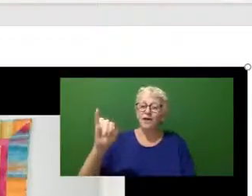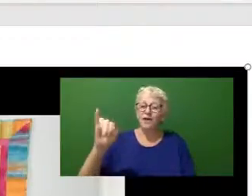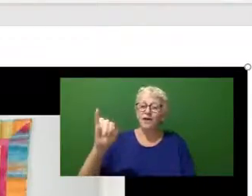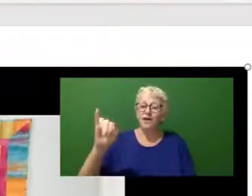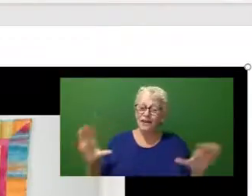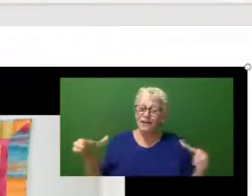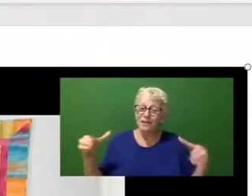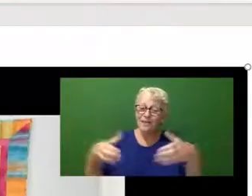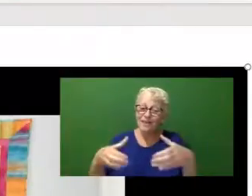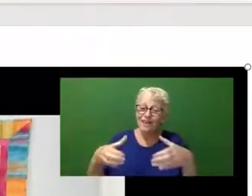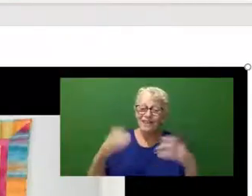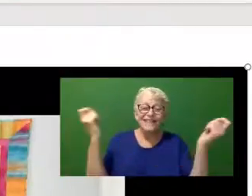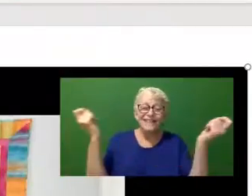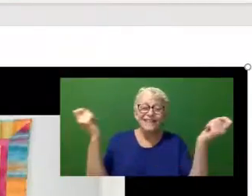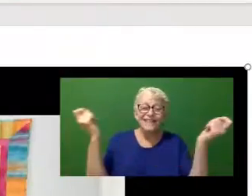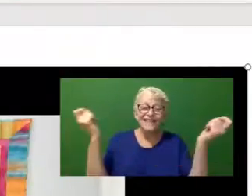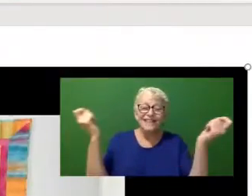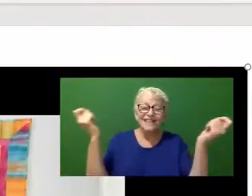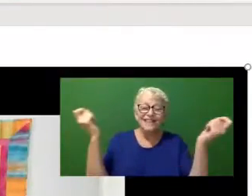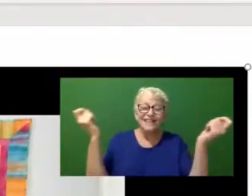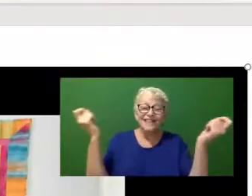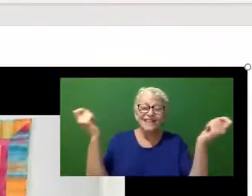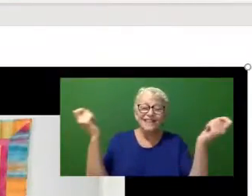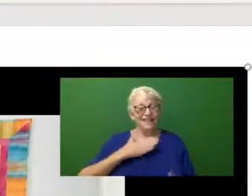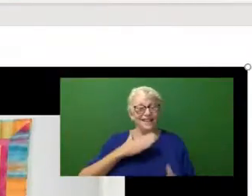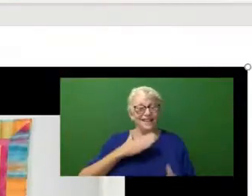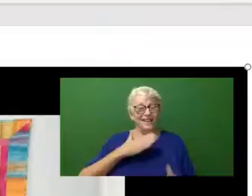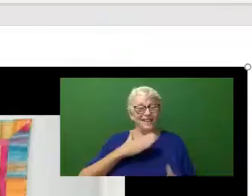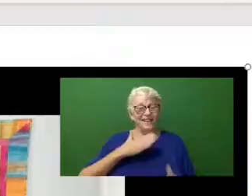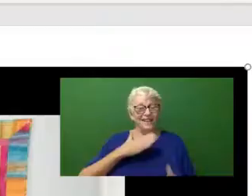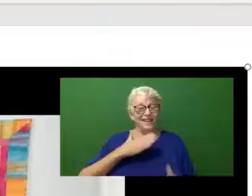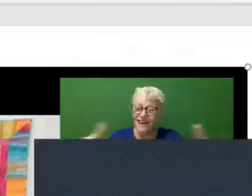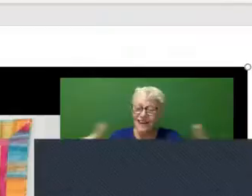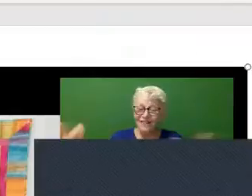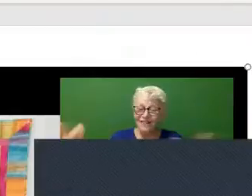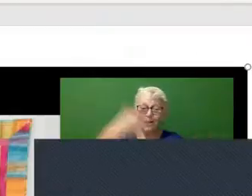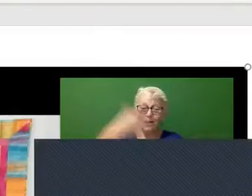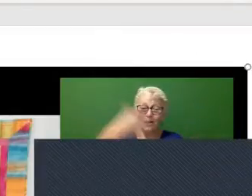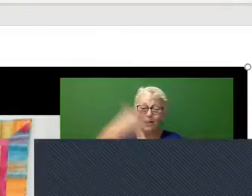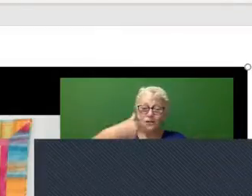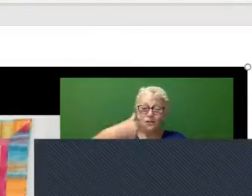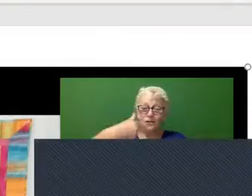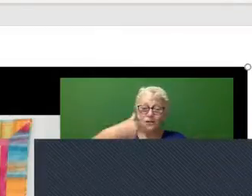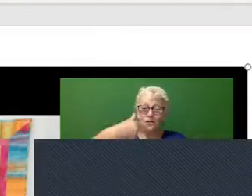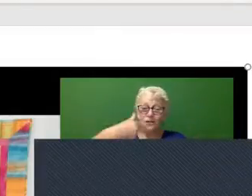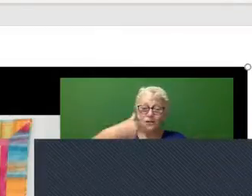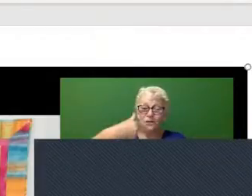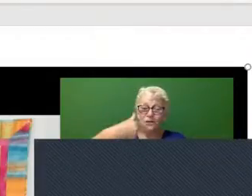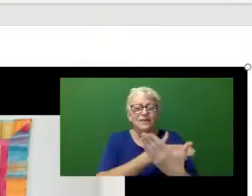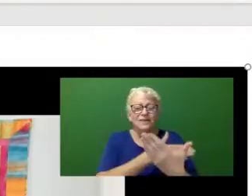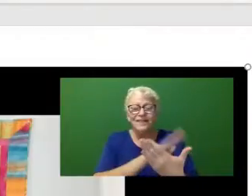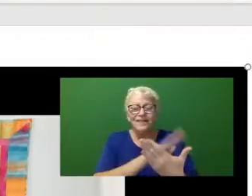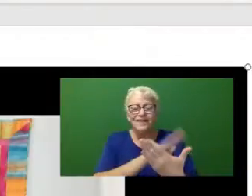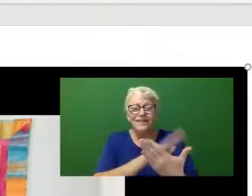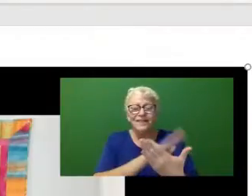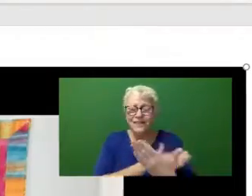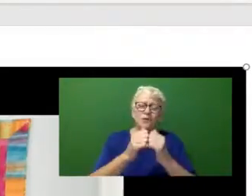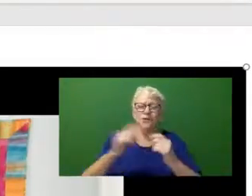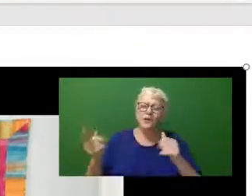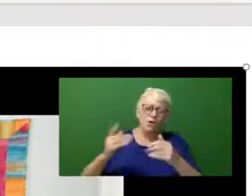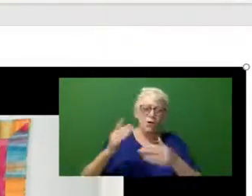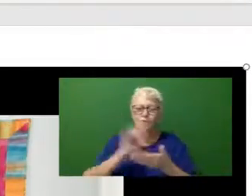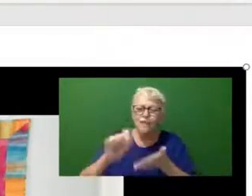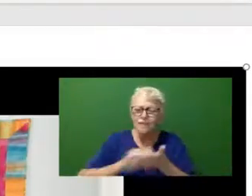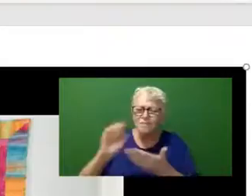movement, in this wonderful, joyful celebration of Simchat Torah. We are joined by artists sharing